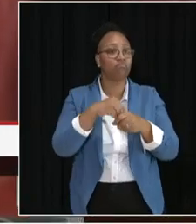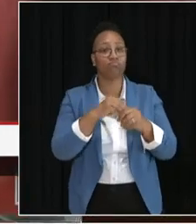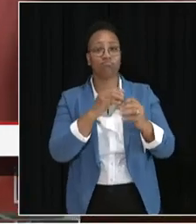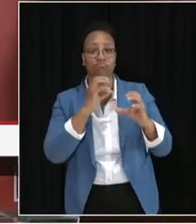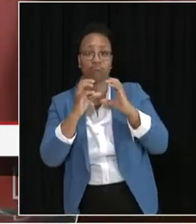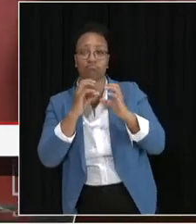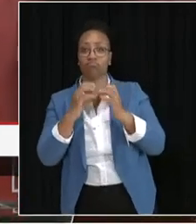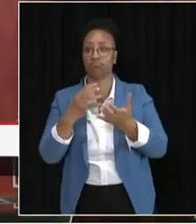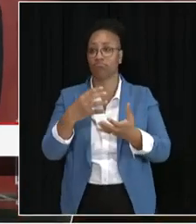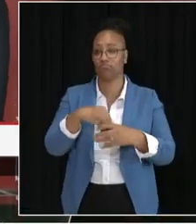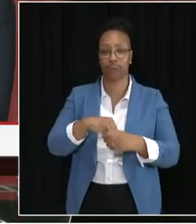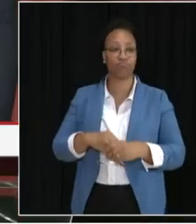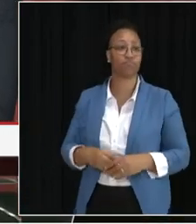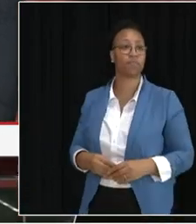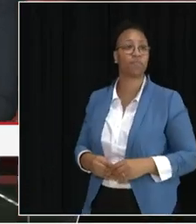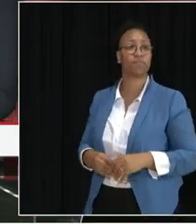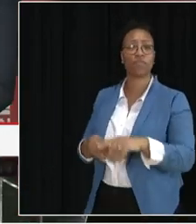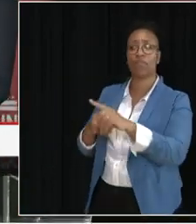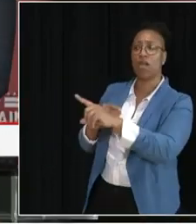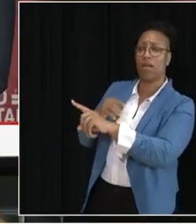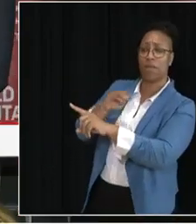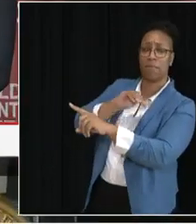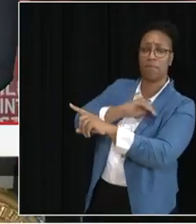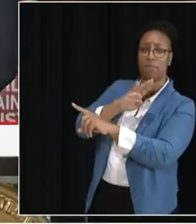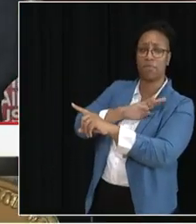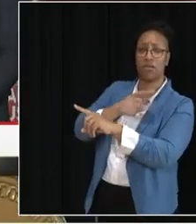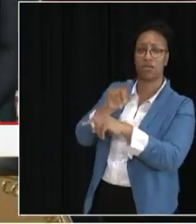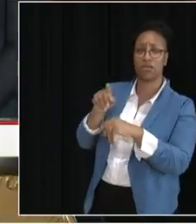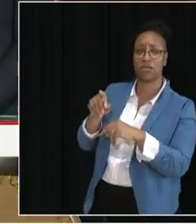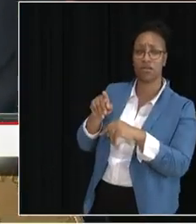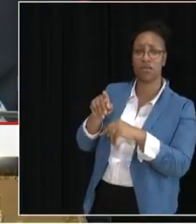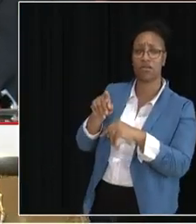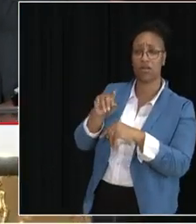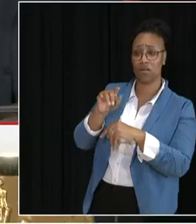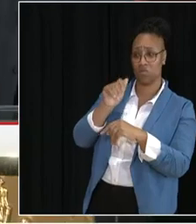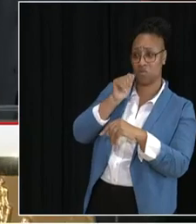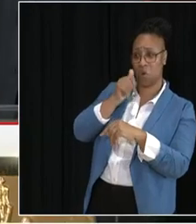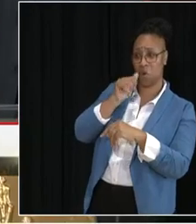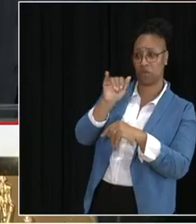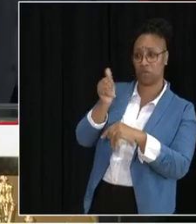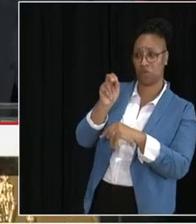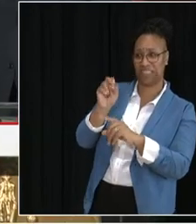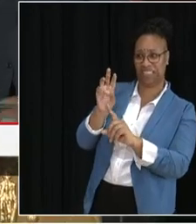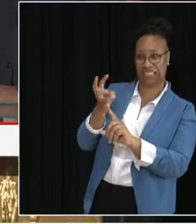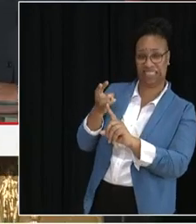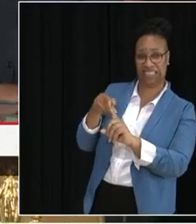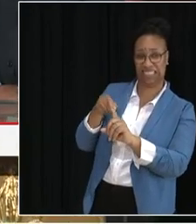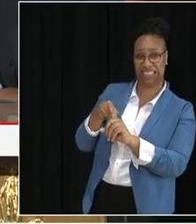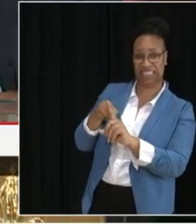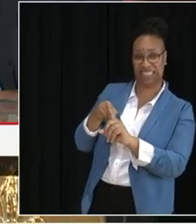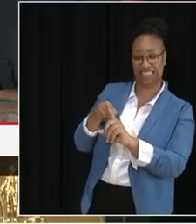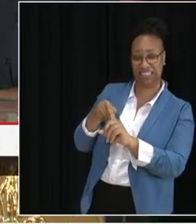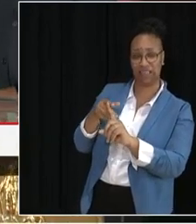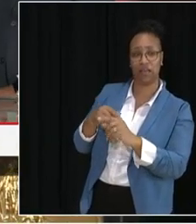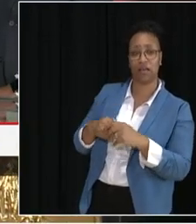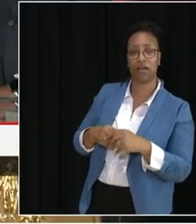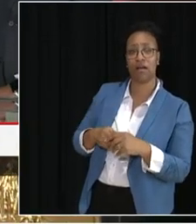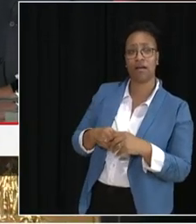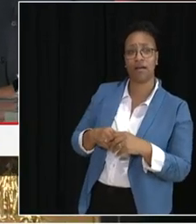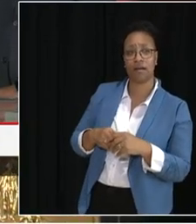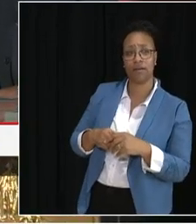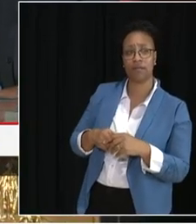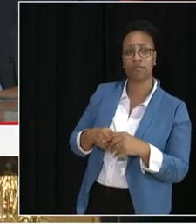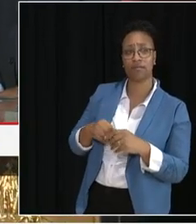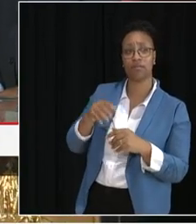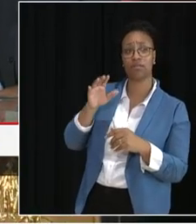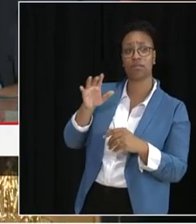Mayor Bowser, tomorrow, January 6th, anniversary of January 6th, there's been a lot of focus on the first responders, the police officers who responded,